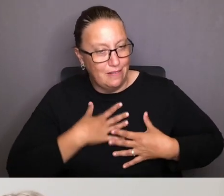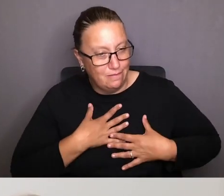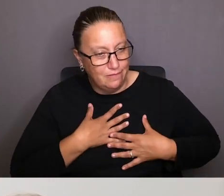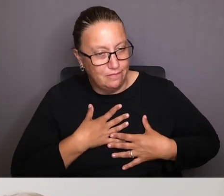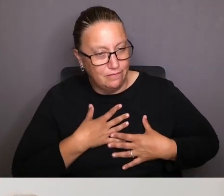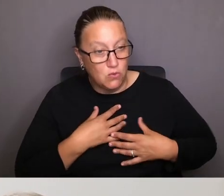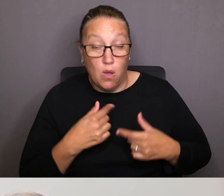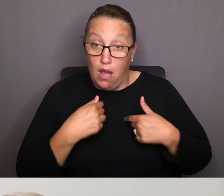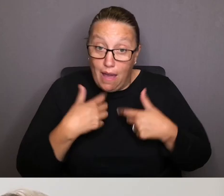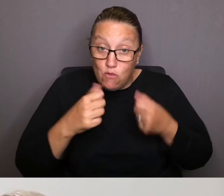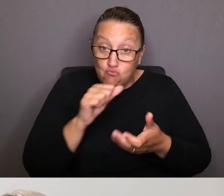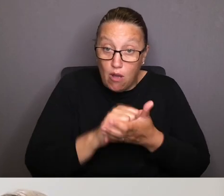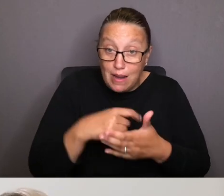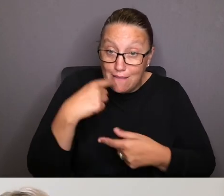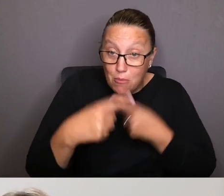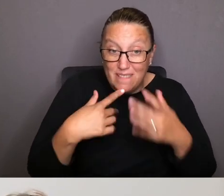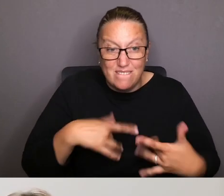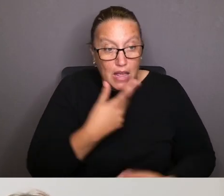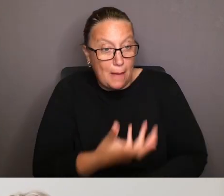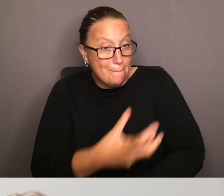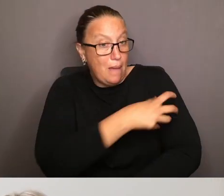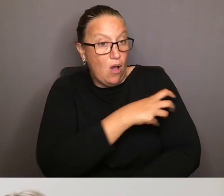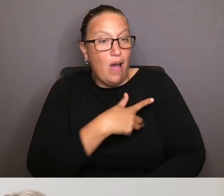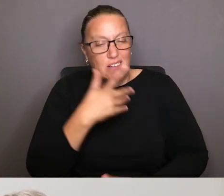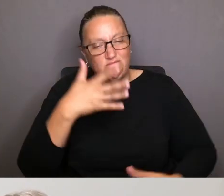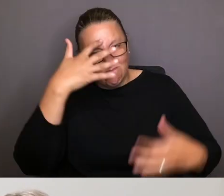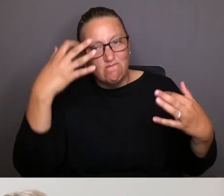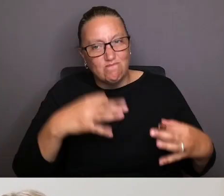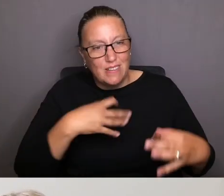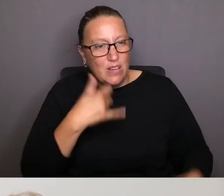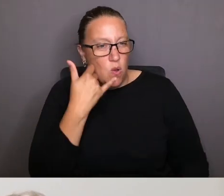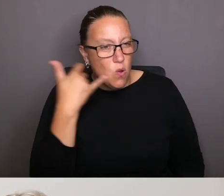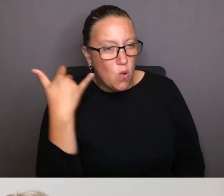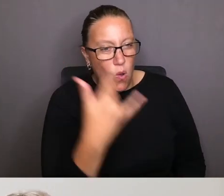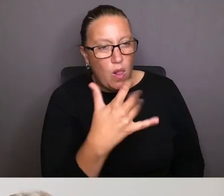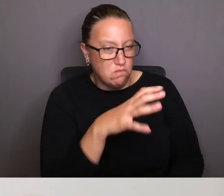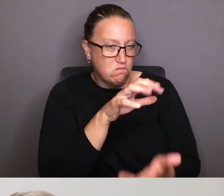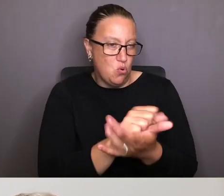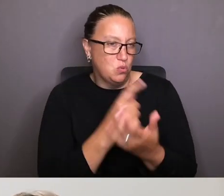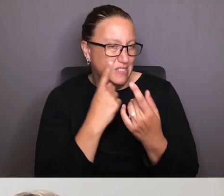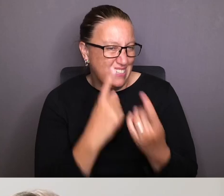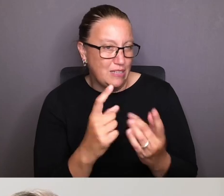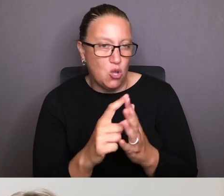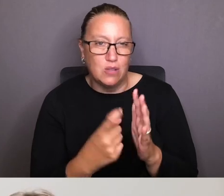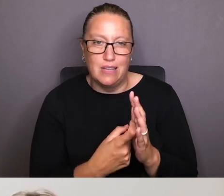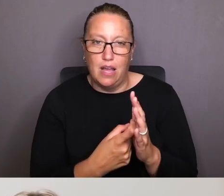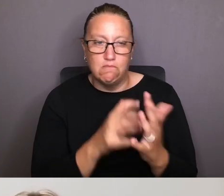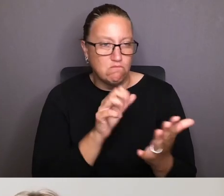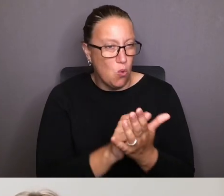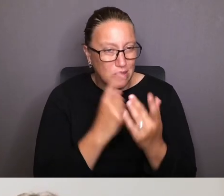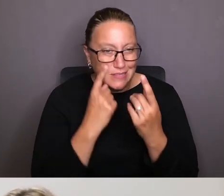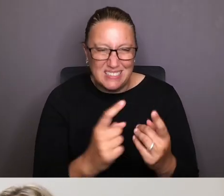something helpful with for themselves. Have I got the information and a sense of empowerment where I can make a call and